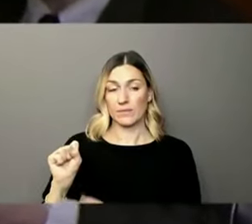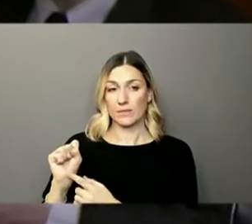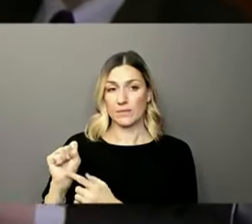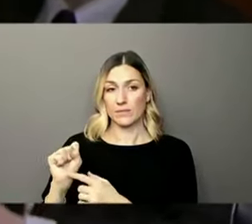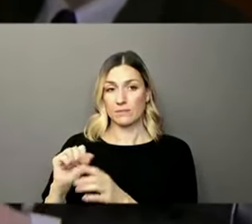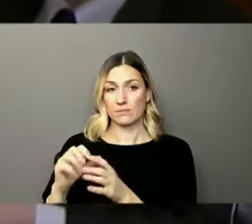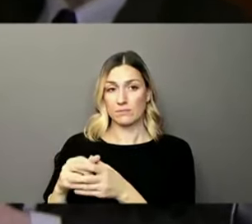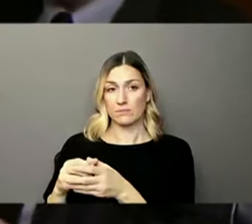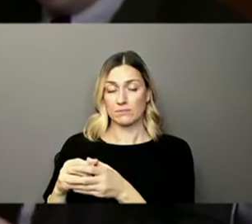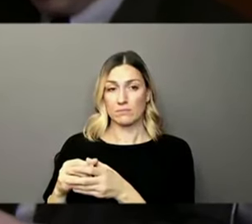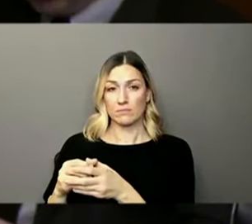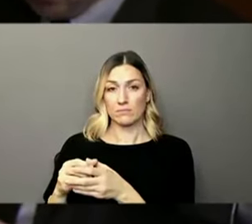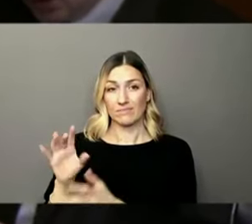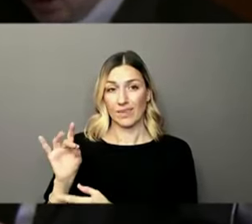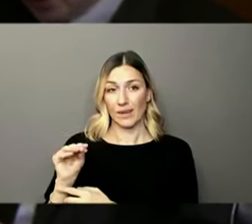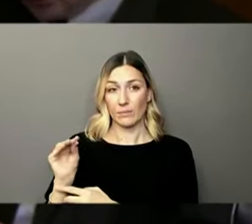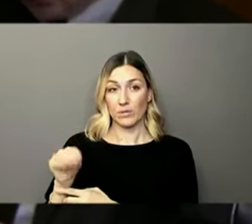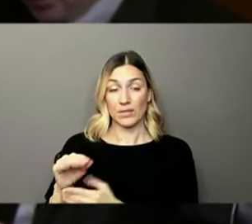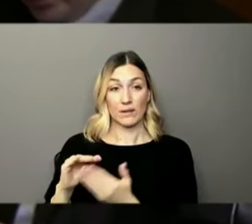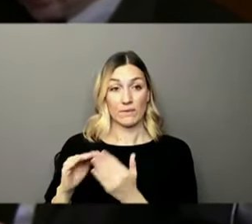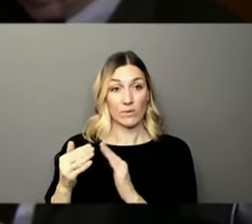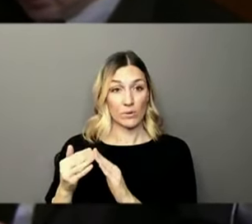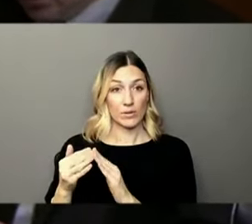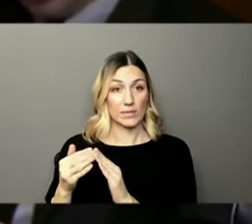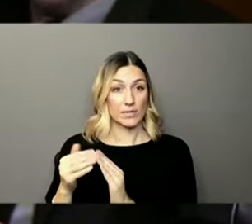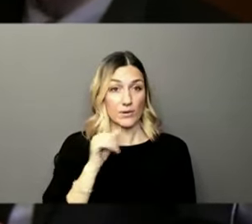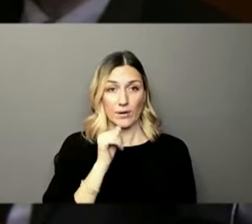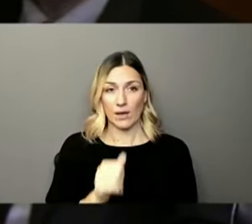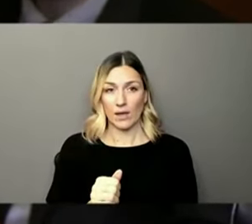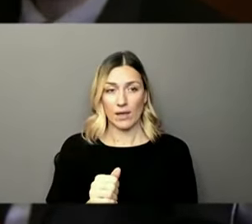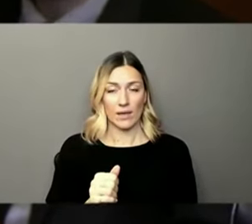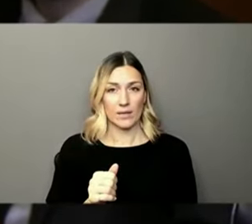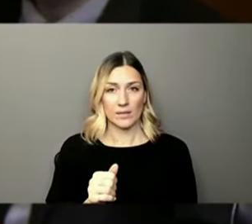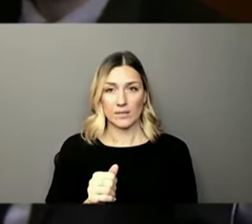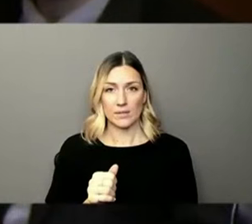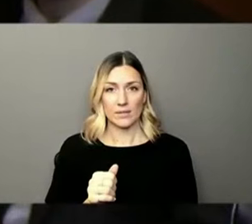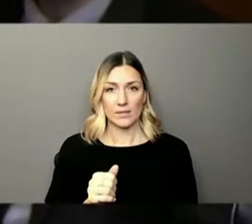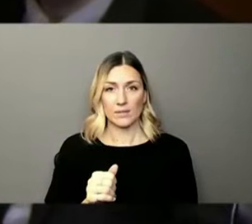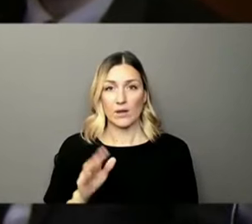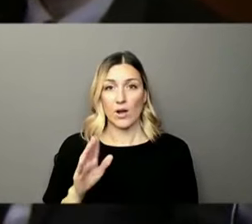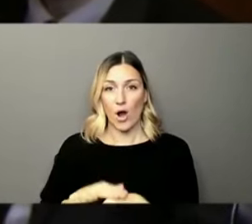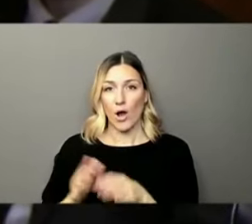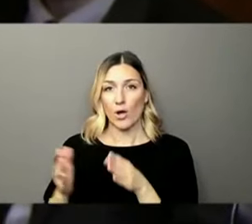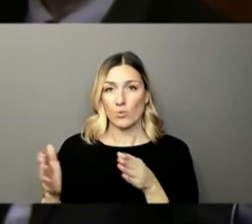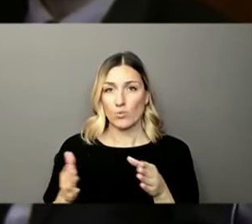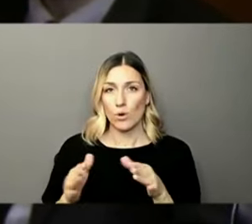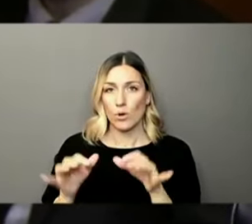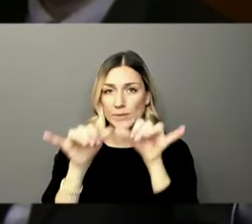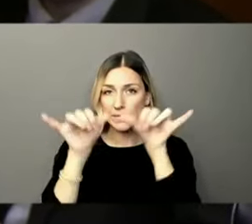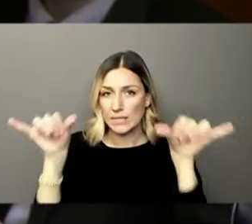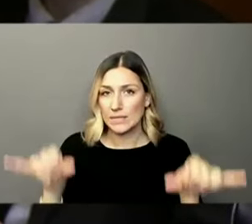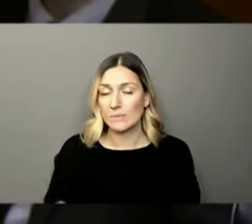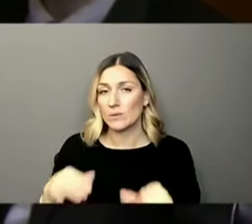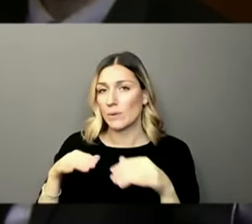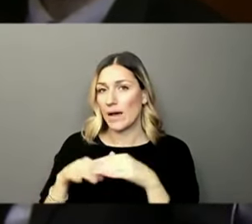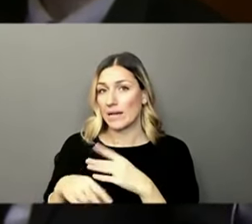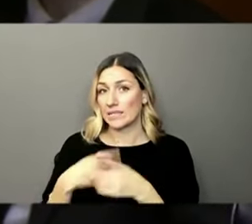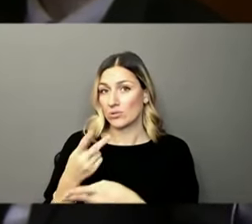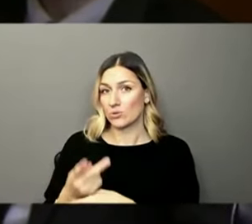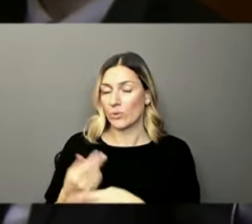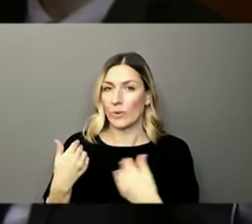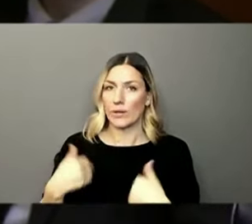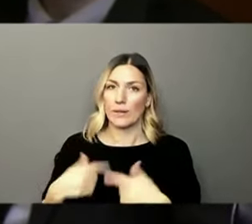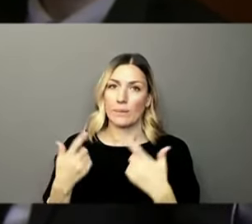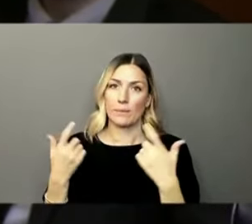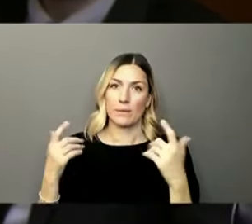We've got about 80% of our communities that are not on a road system, so access to care is always a challenge. But you